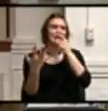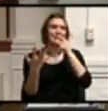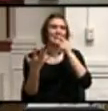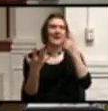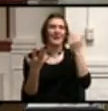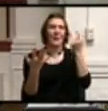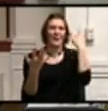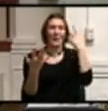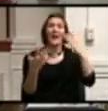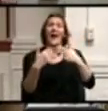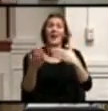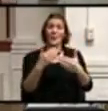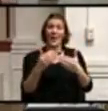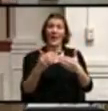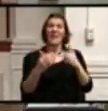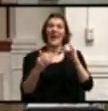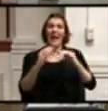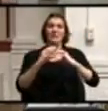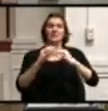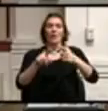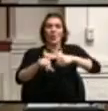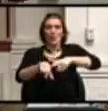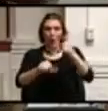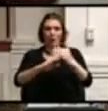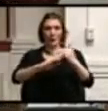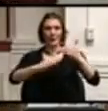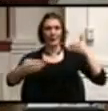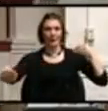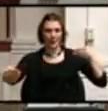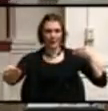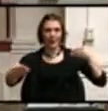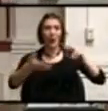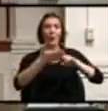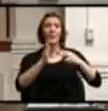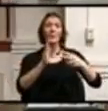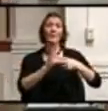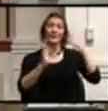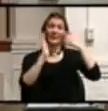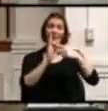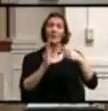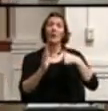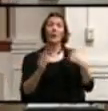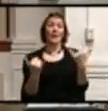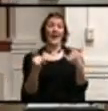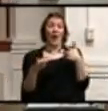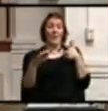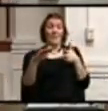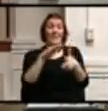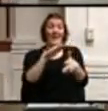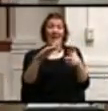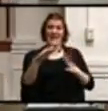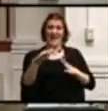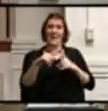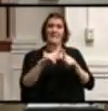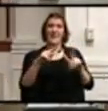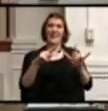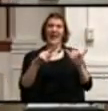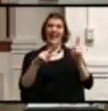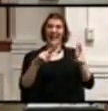forget one. But it's a longer piece of apparatus. So there may be a piece here, for example, that in the future might